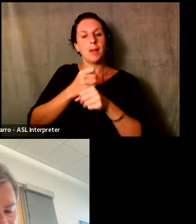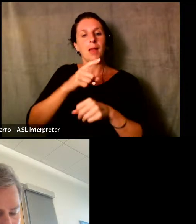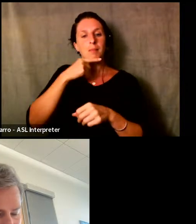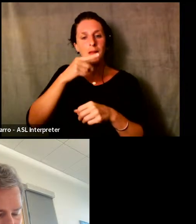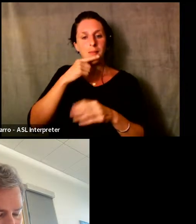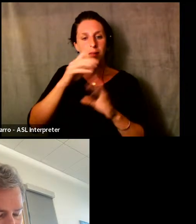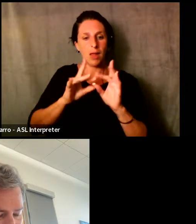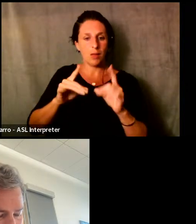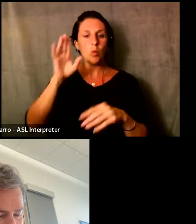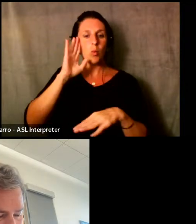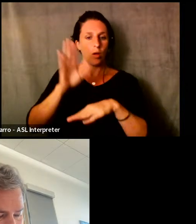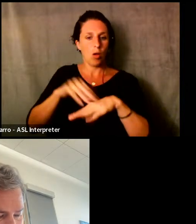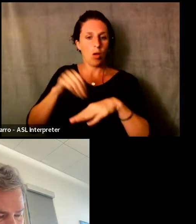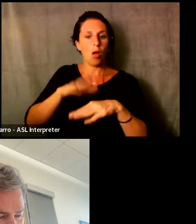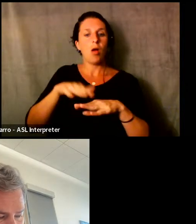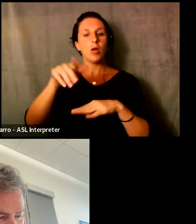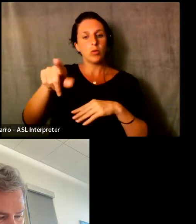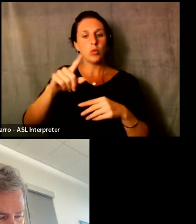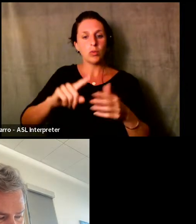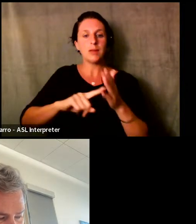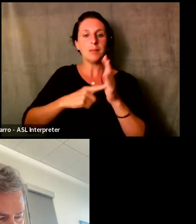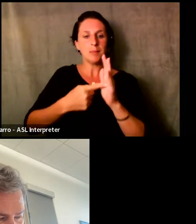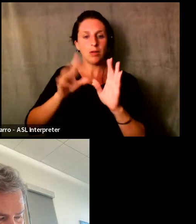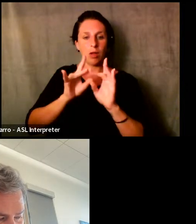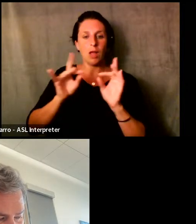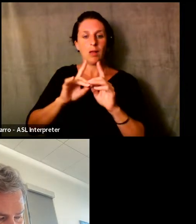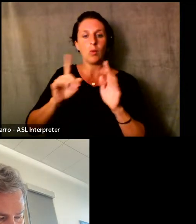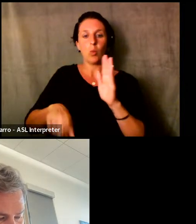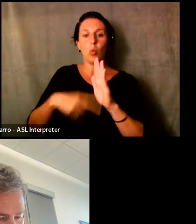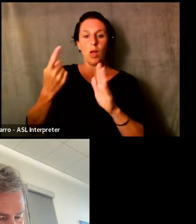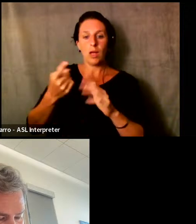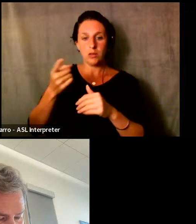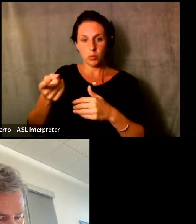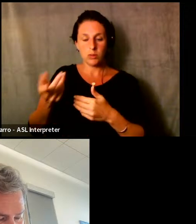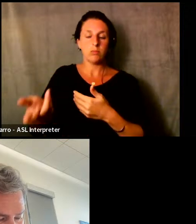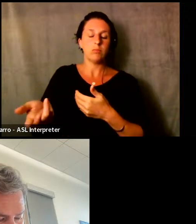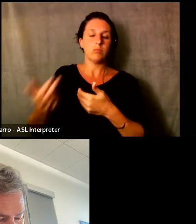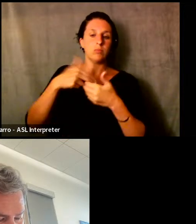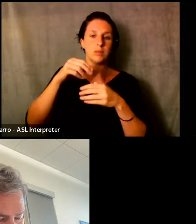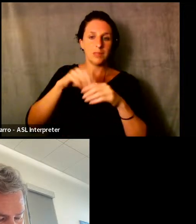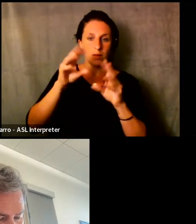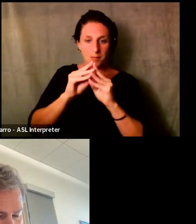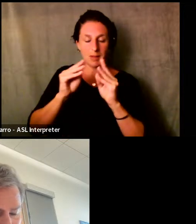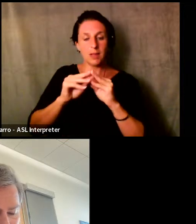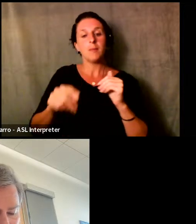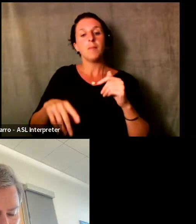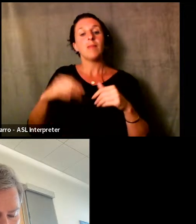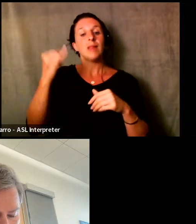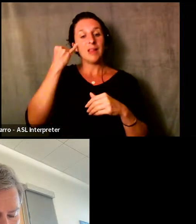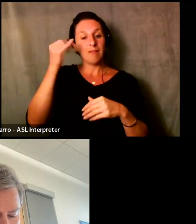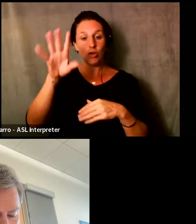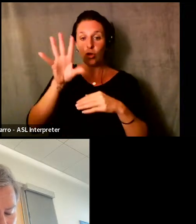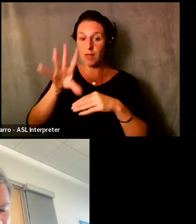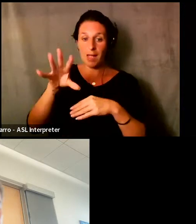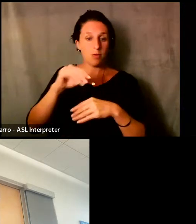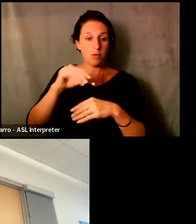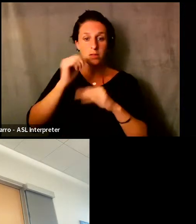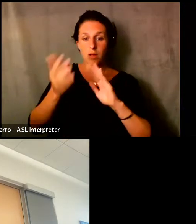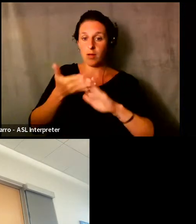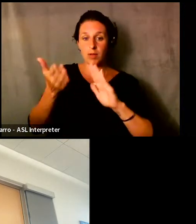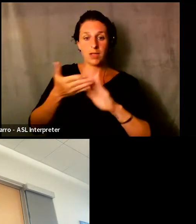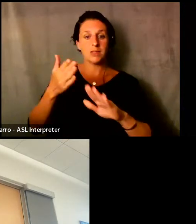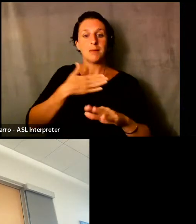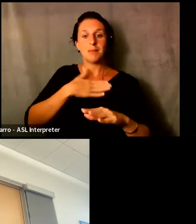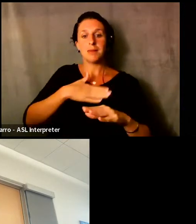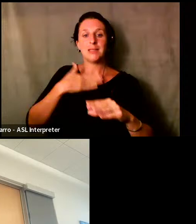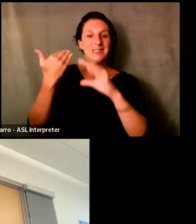you to begin your comment once we have promoted you into the meeting. If your camera is not operational, please